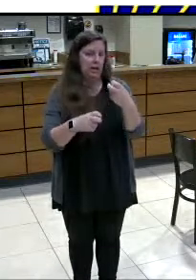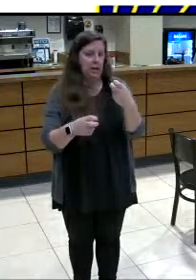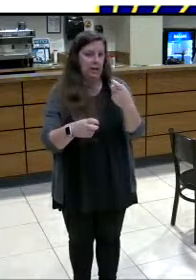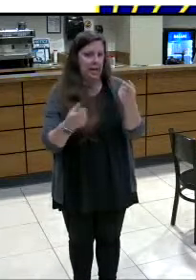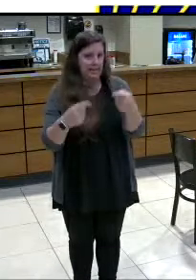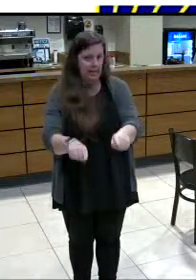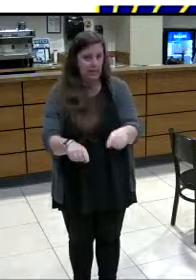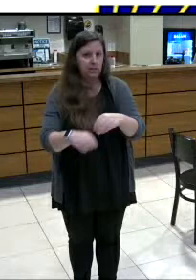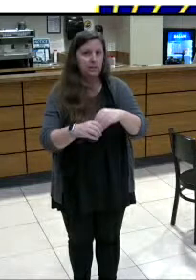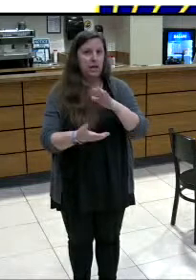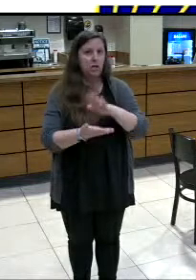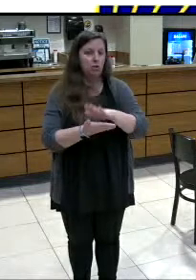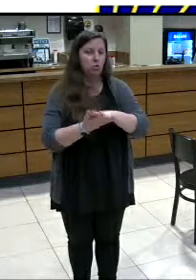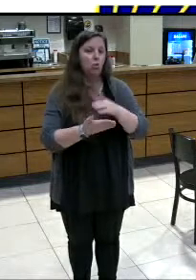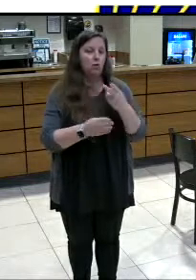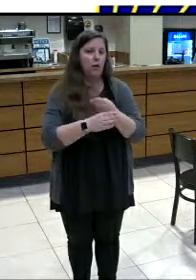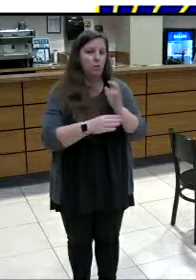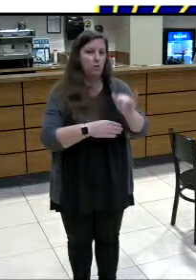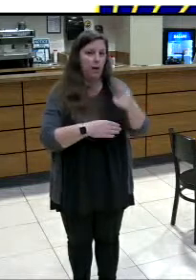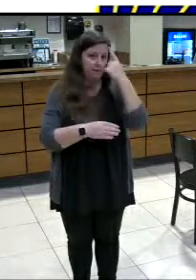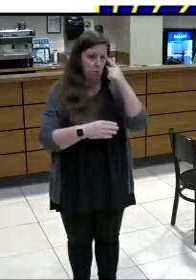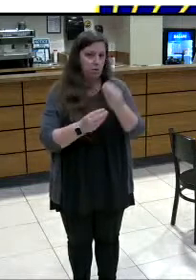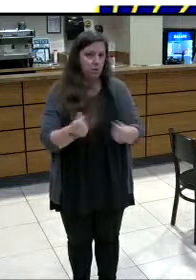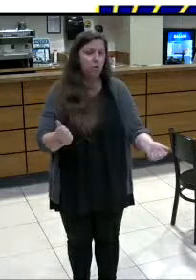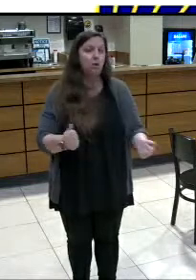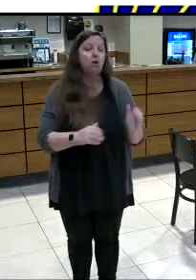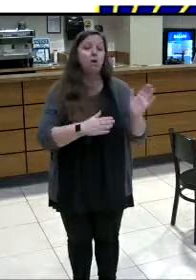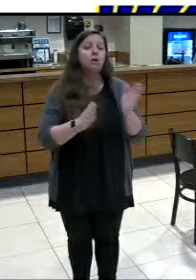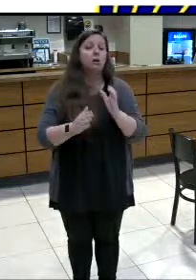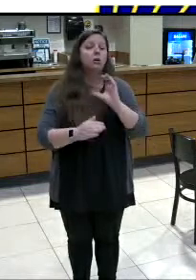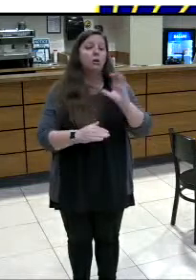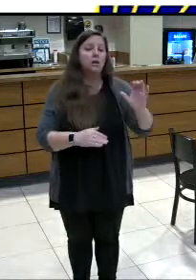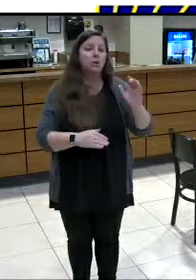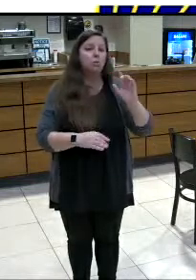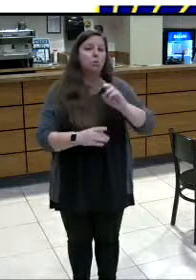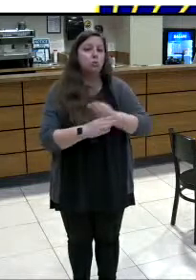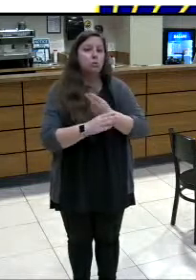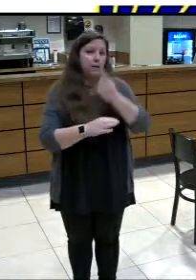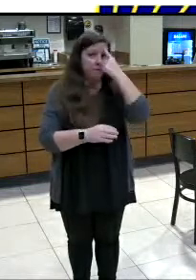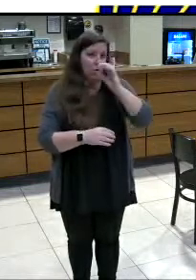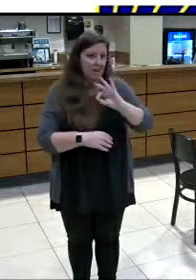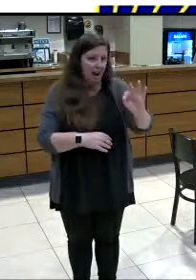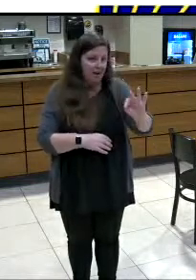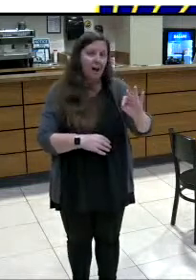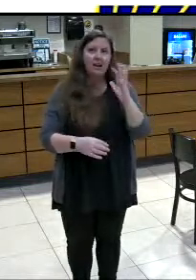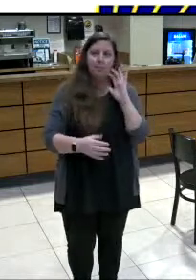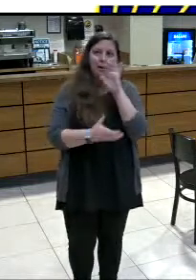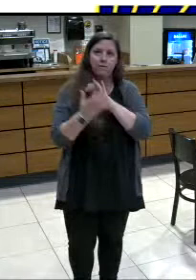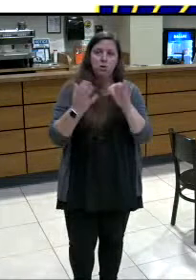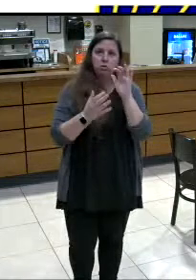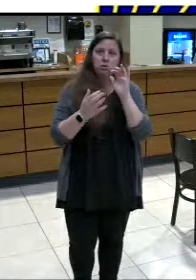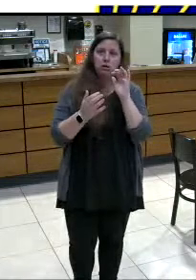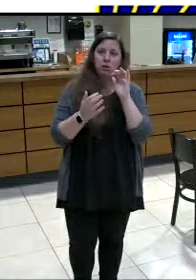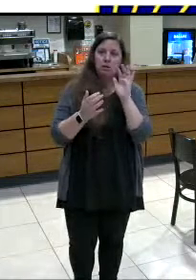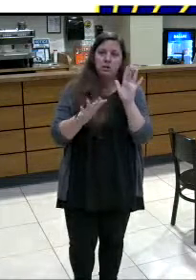solution. For Clark Central, they have used it for 99. They've used, I keep getting this confused, 99 incidents